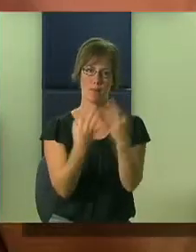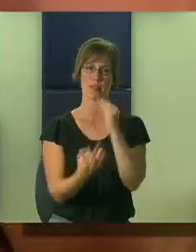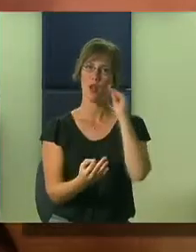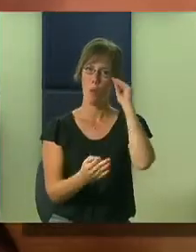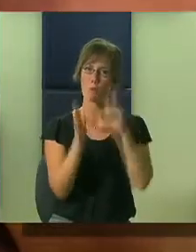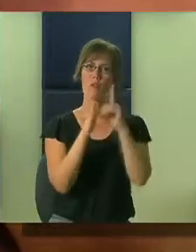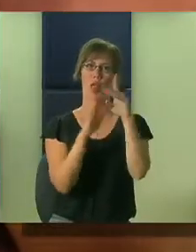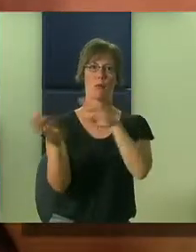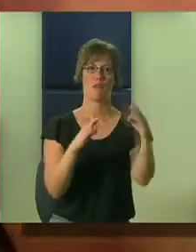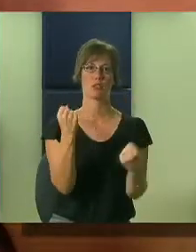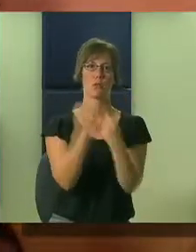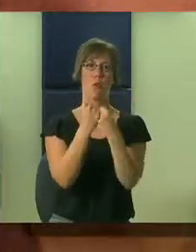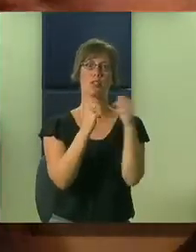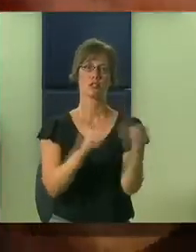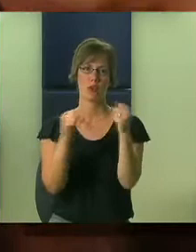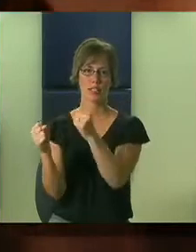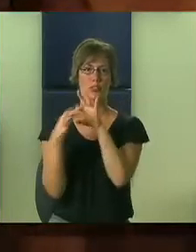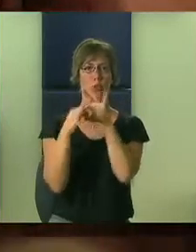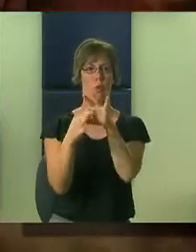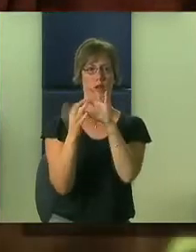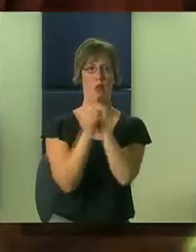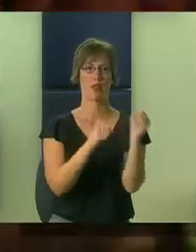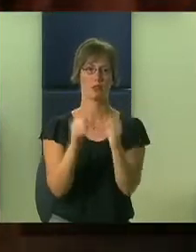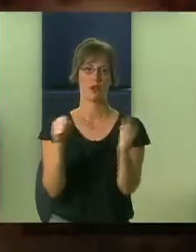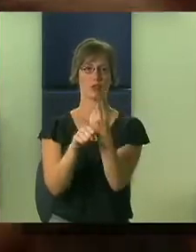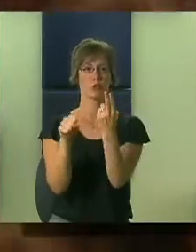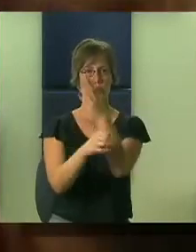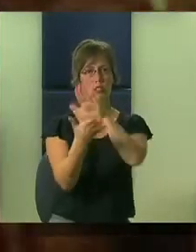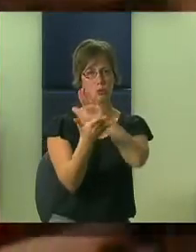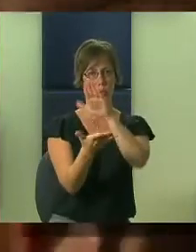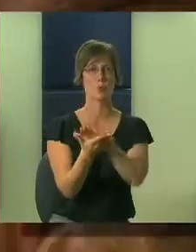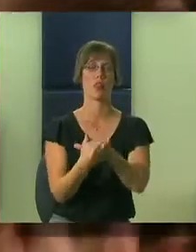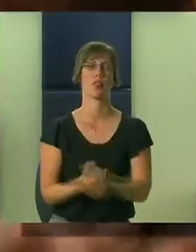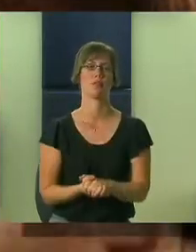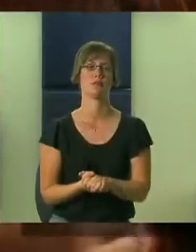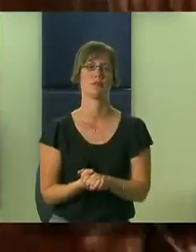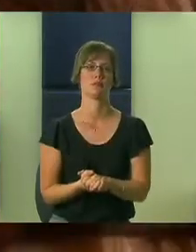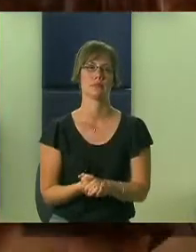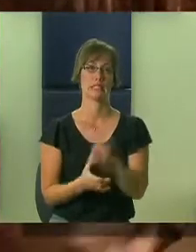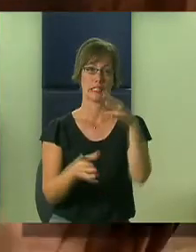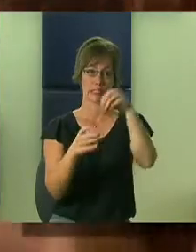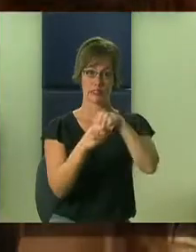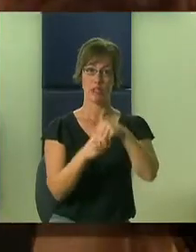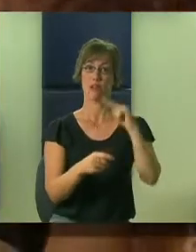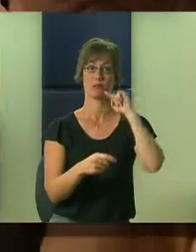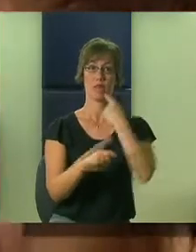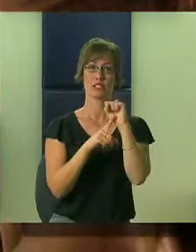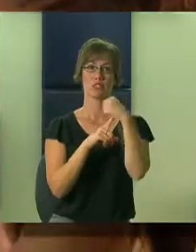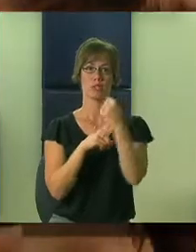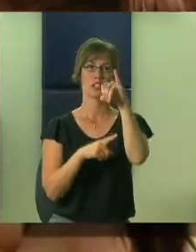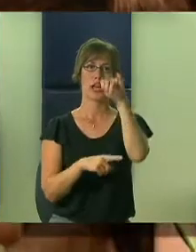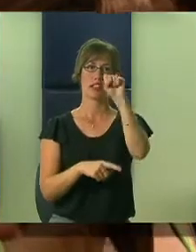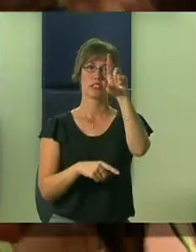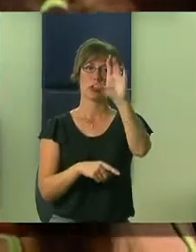with families at home to develop behavioral support strategies that coordinate with strategies used at school.